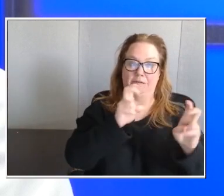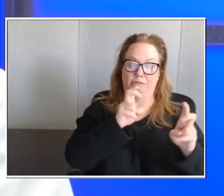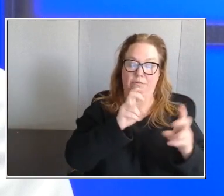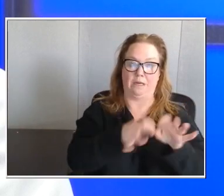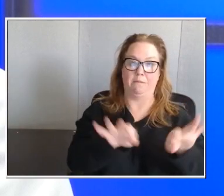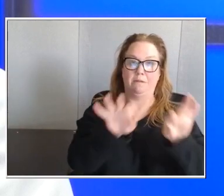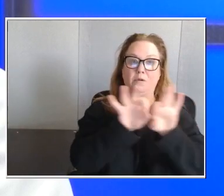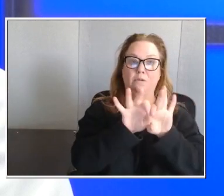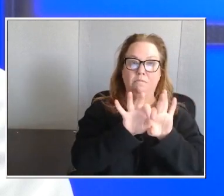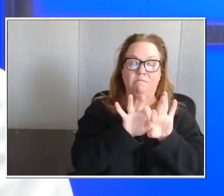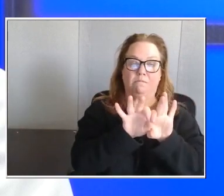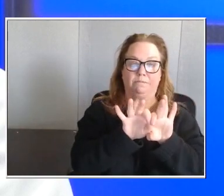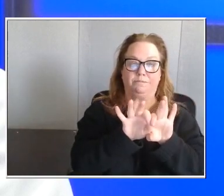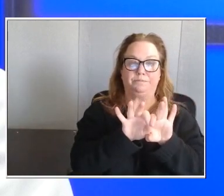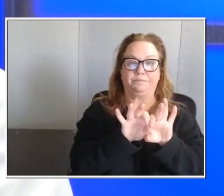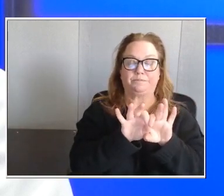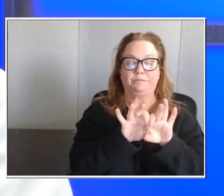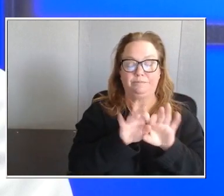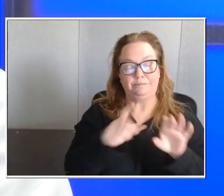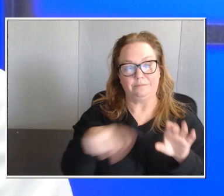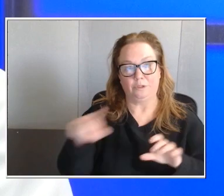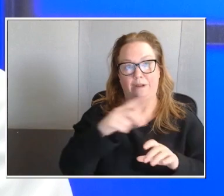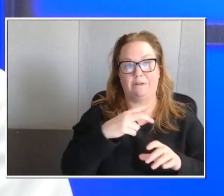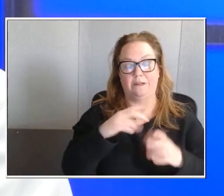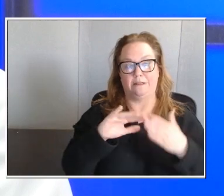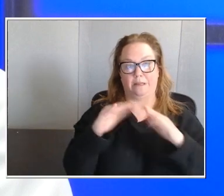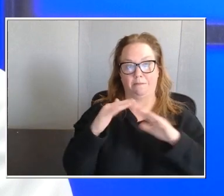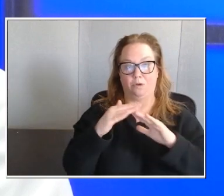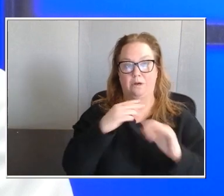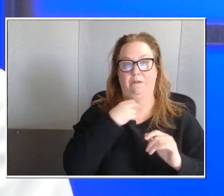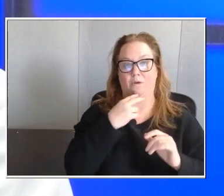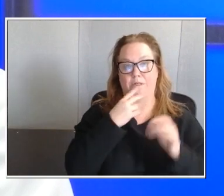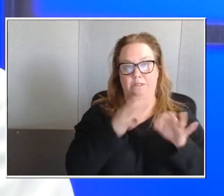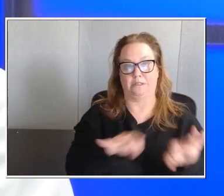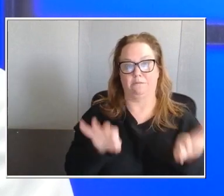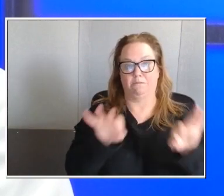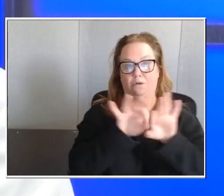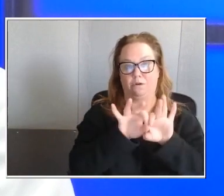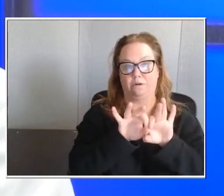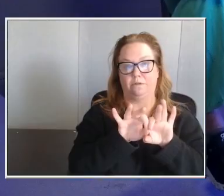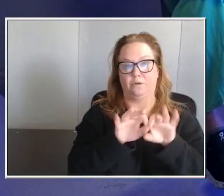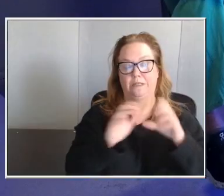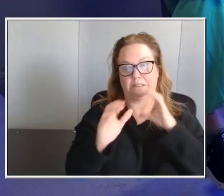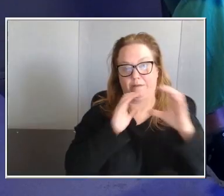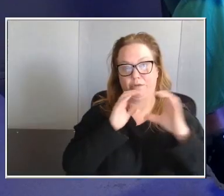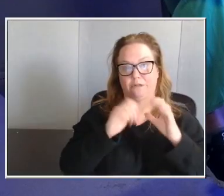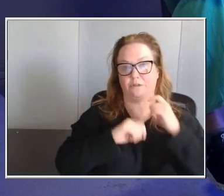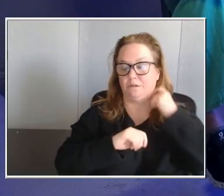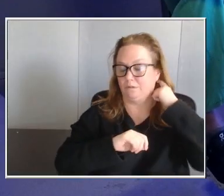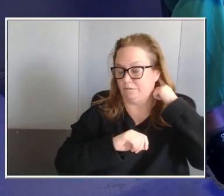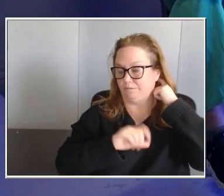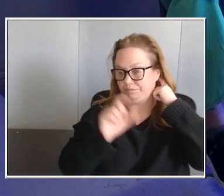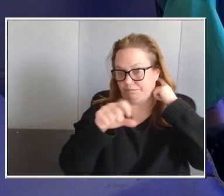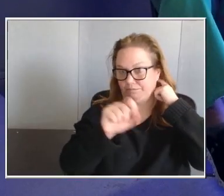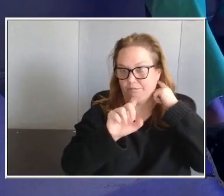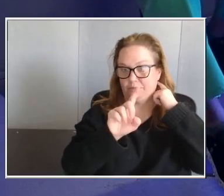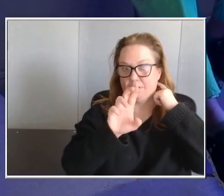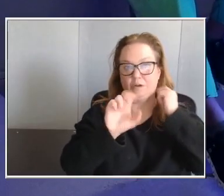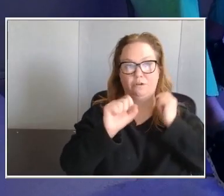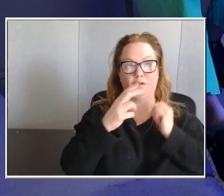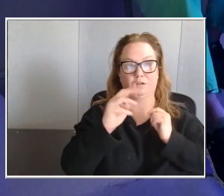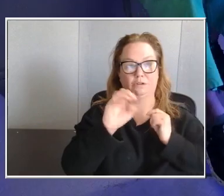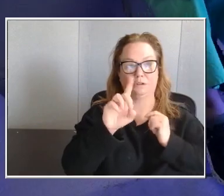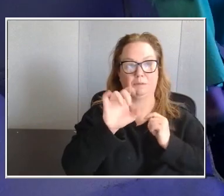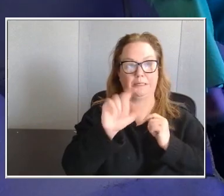you. So having the public's voice and community voice on this is so critical for these conversations. It is a big deal. Dr. Schmidt. Well,